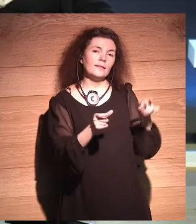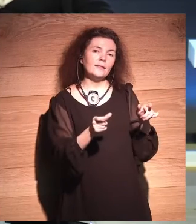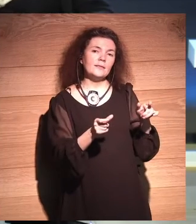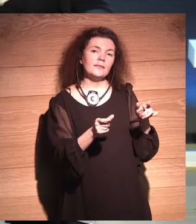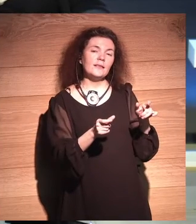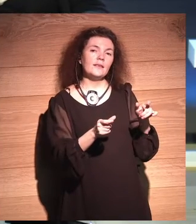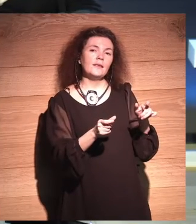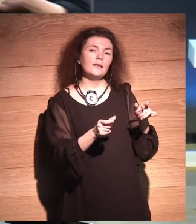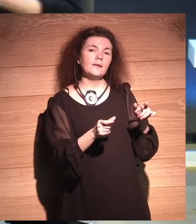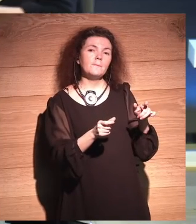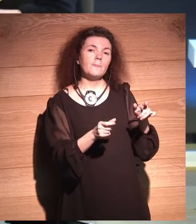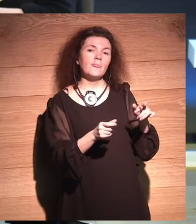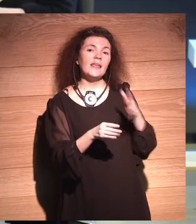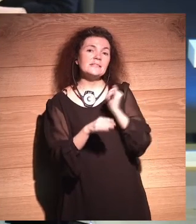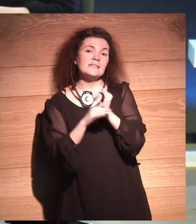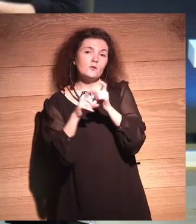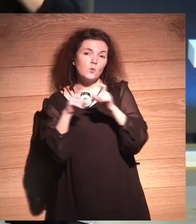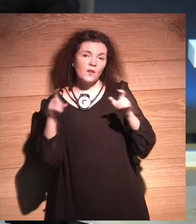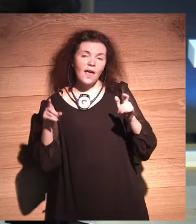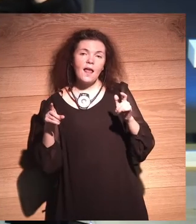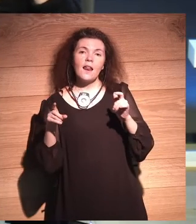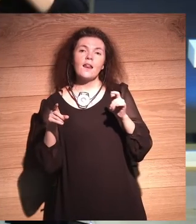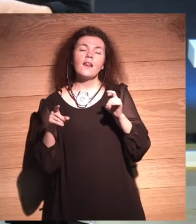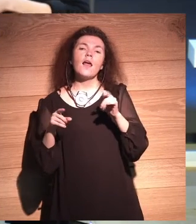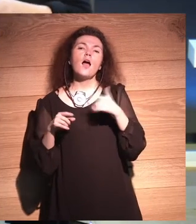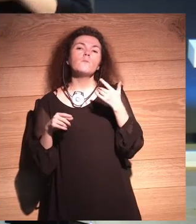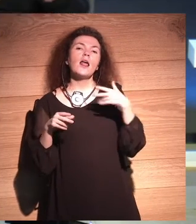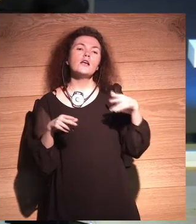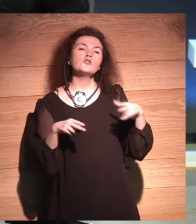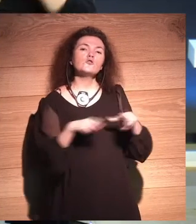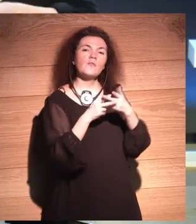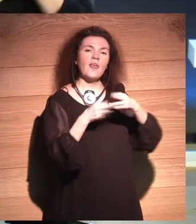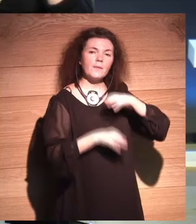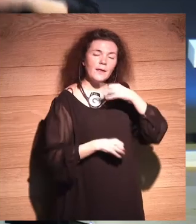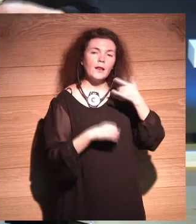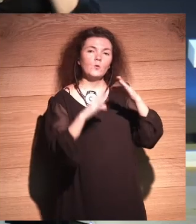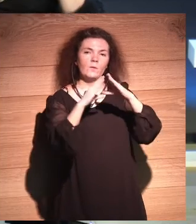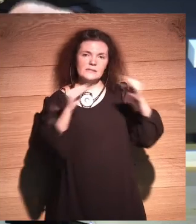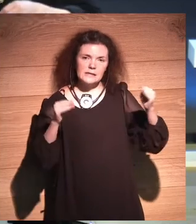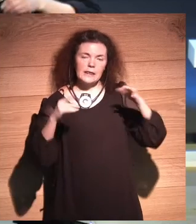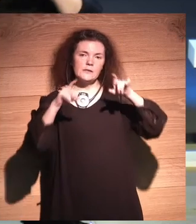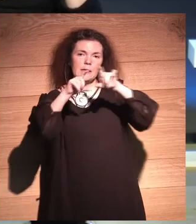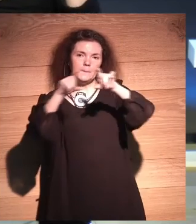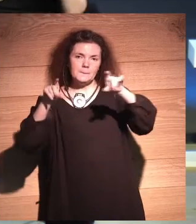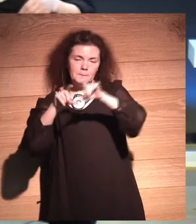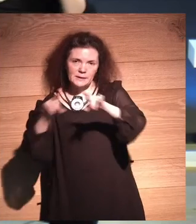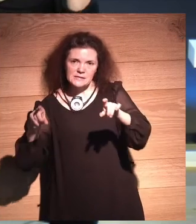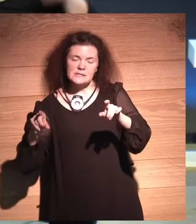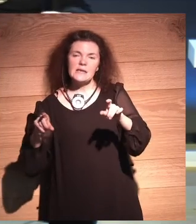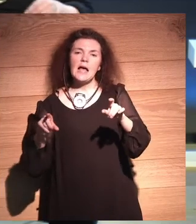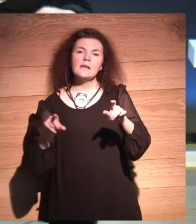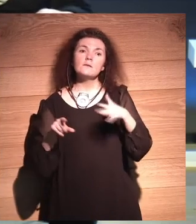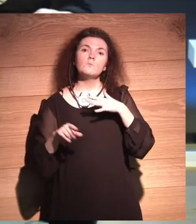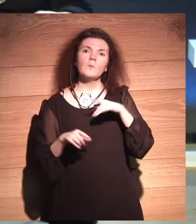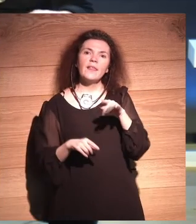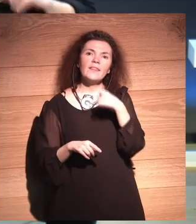cases from companies as well, from universities, who are saying it's enough. We can't continue with the model that